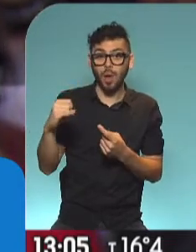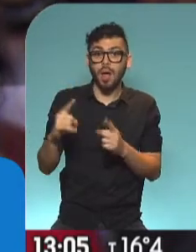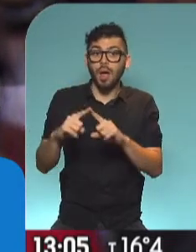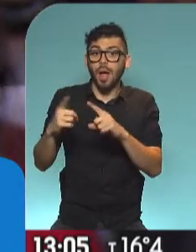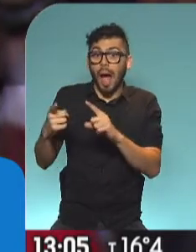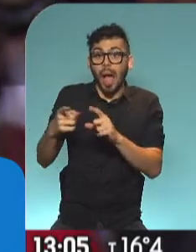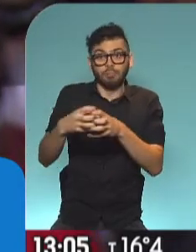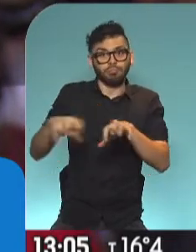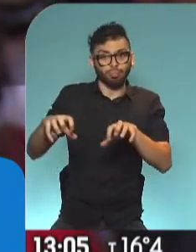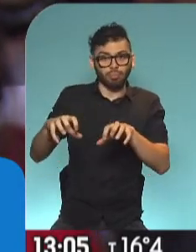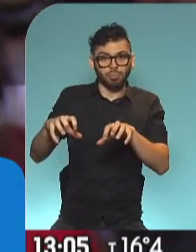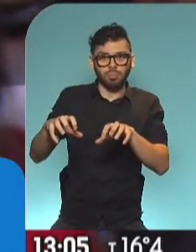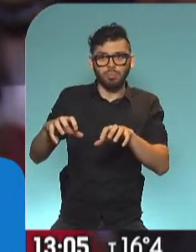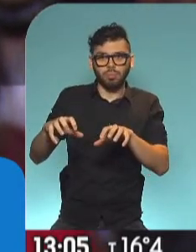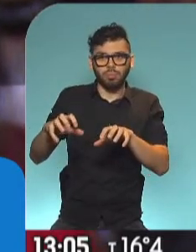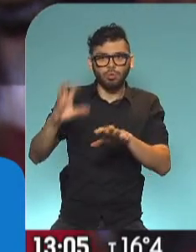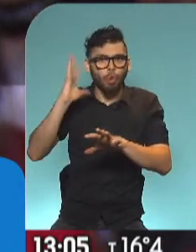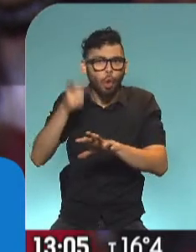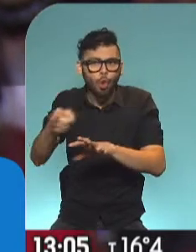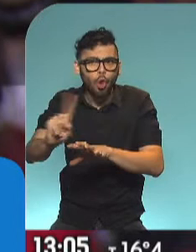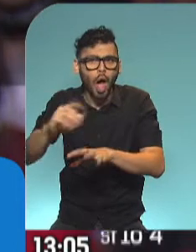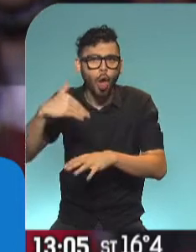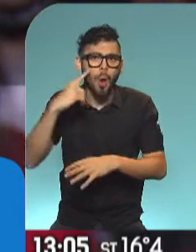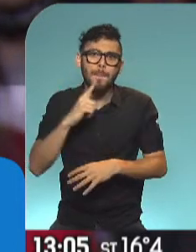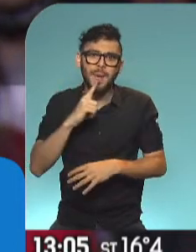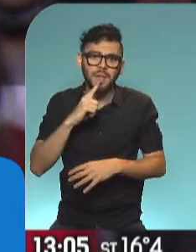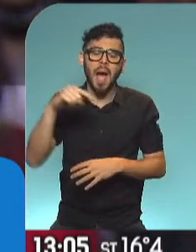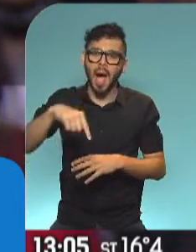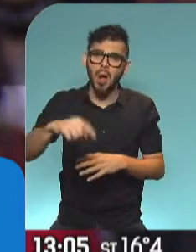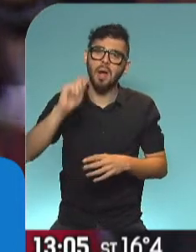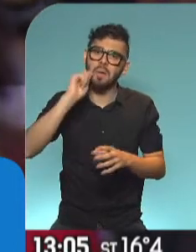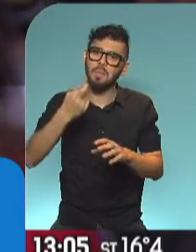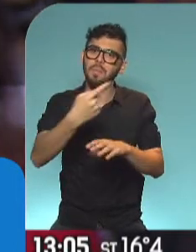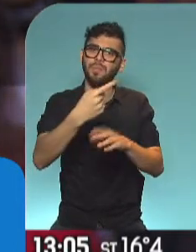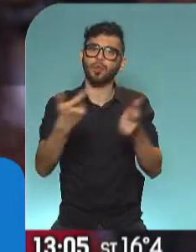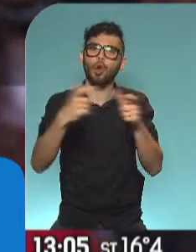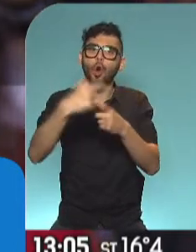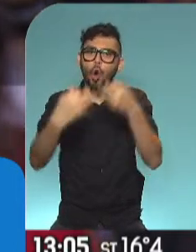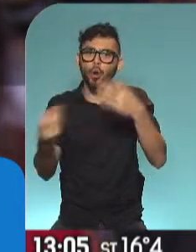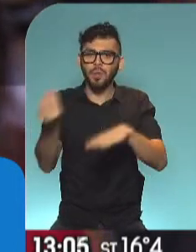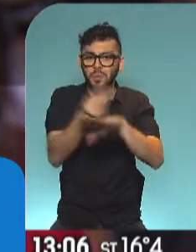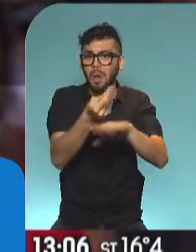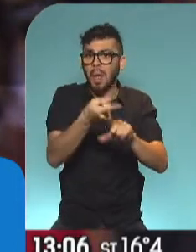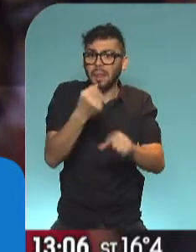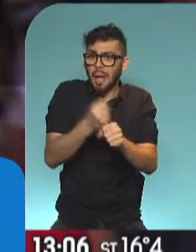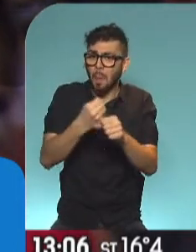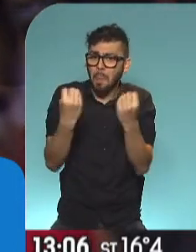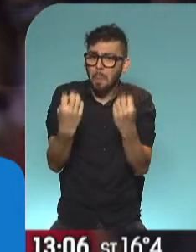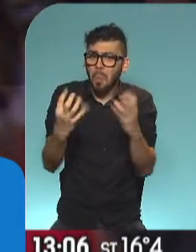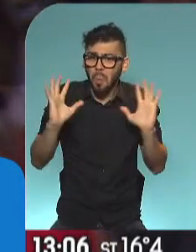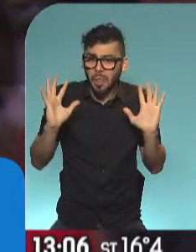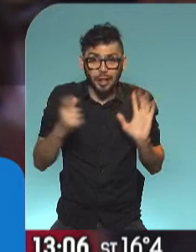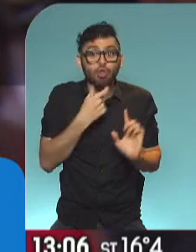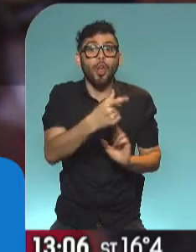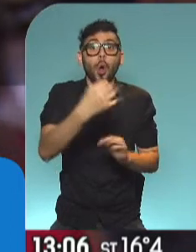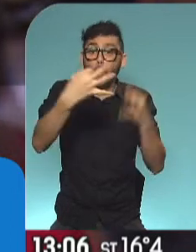Mitt. But that's okay. I'm no longer angry at Mitt because he's being very nice on the Supreme Court. He's doing the right thing. I just want him to do the right